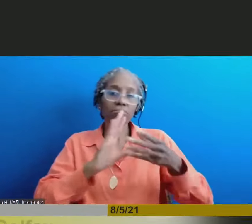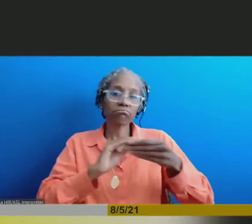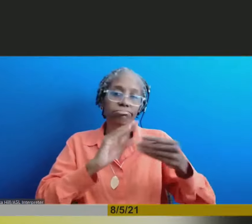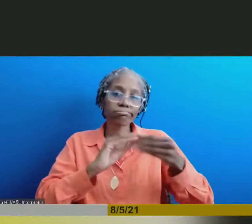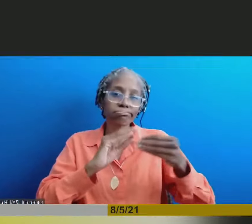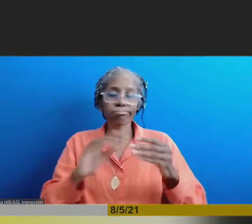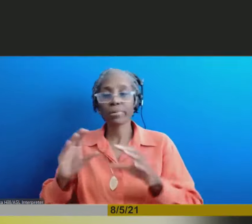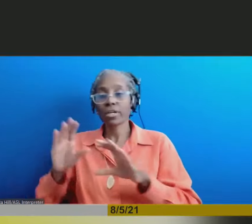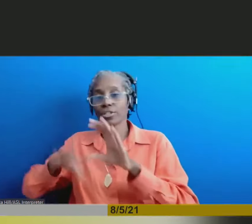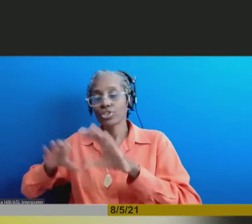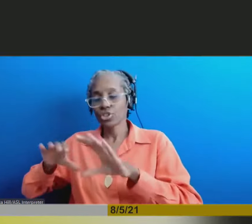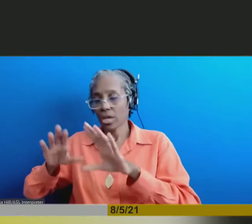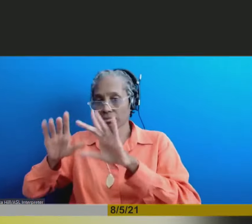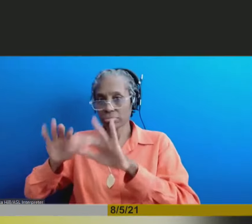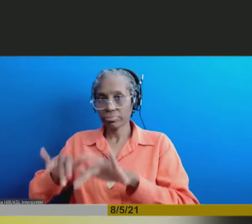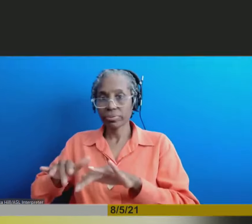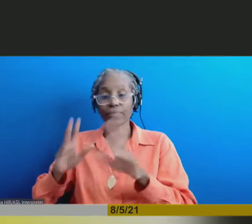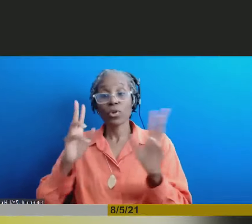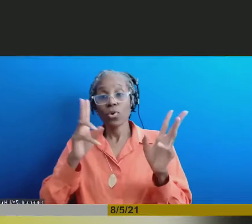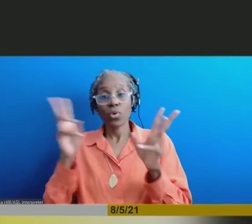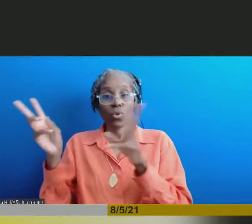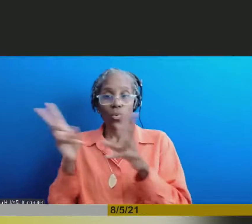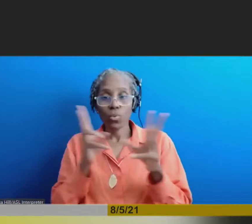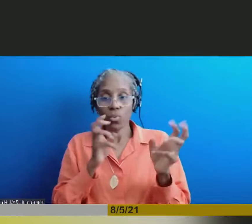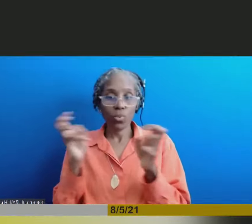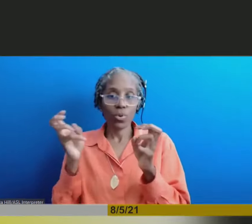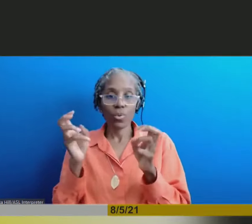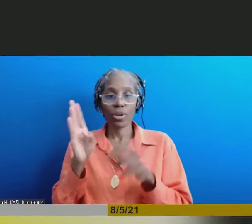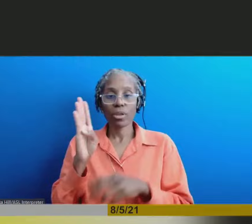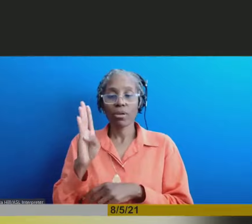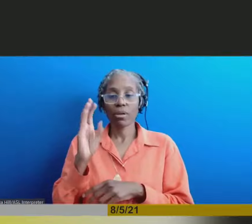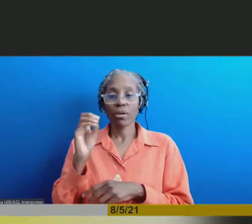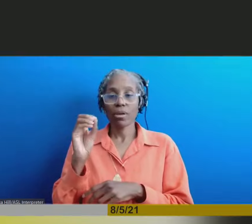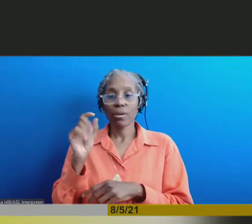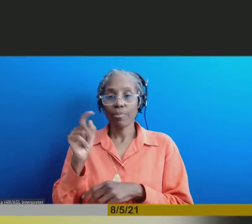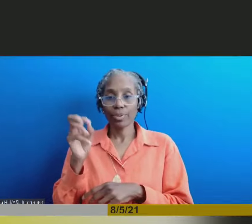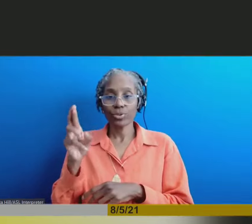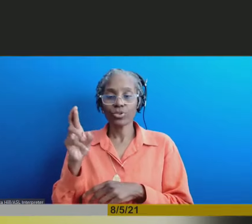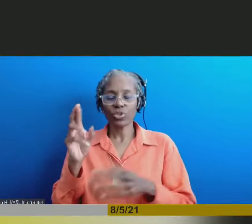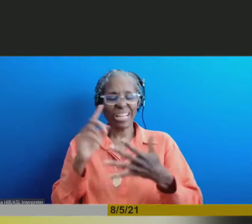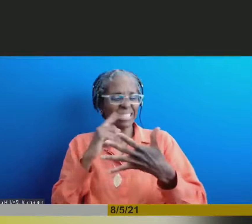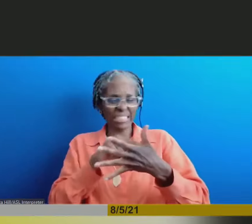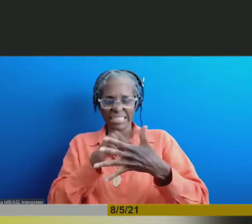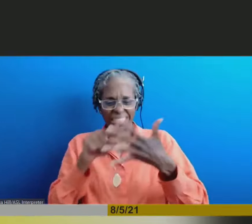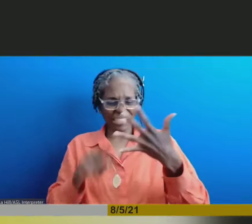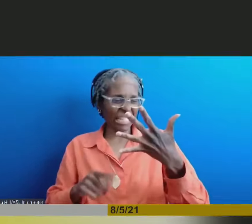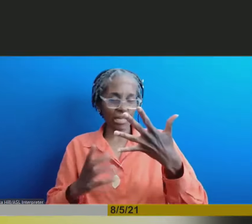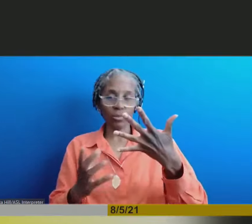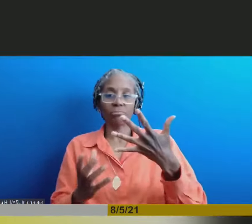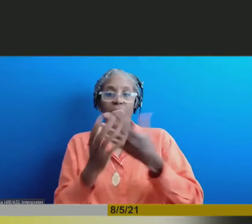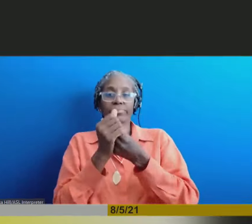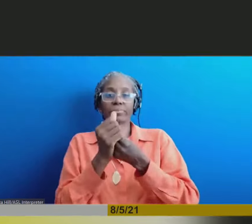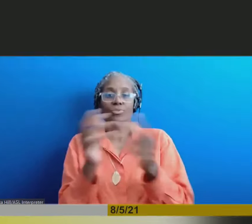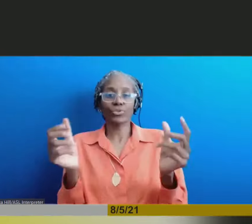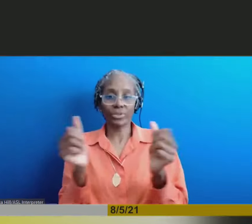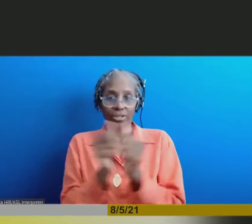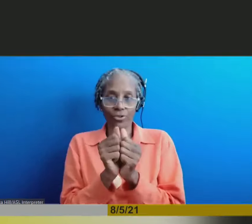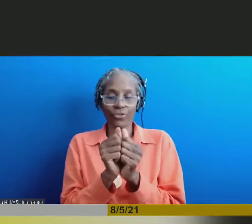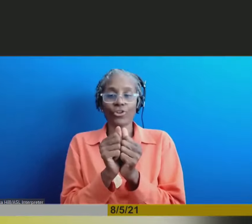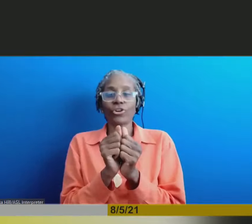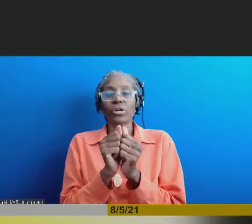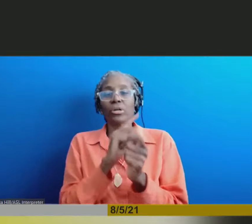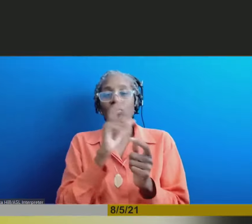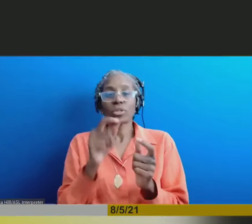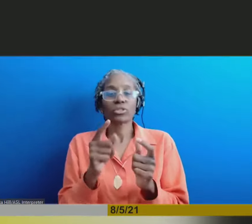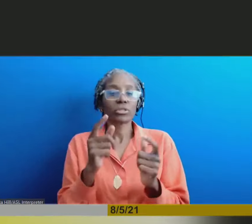about quote unquote booster shots. And so I'm just going to combine a couple of these questions here. What's